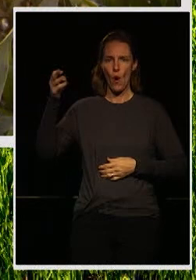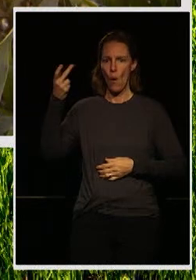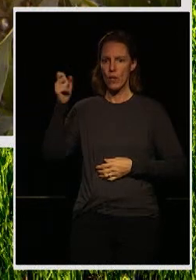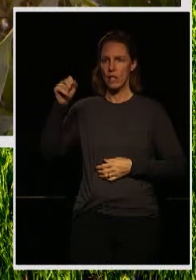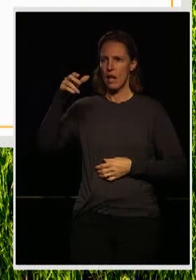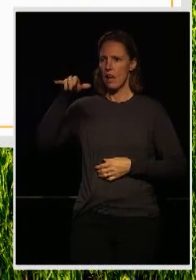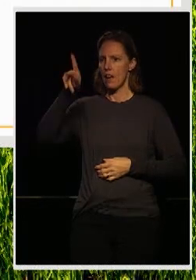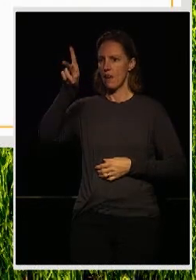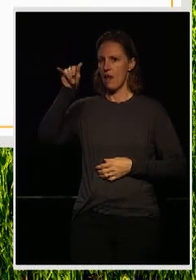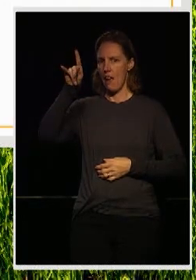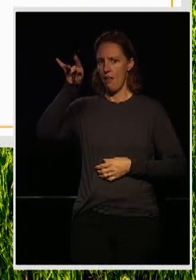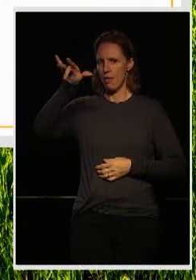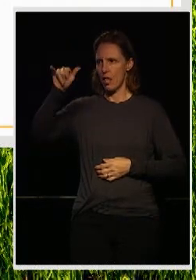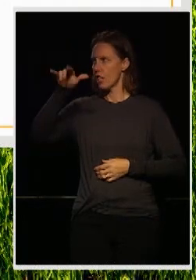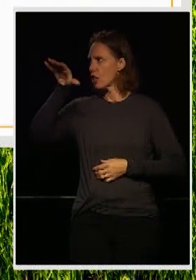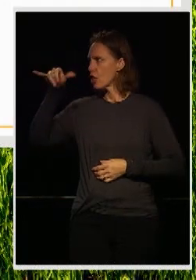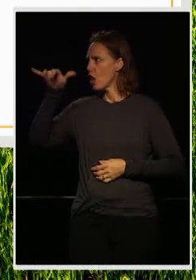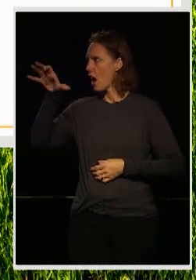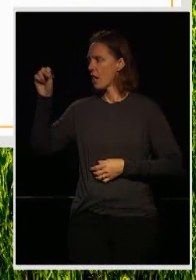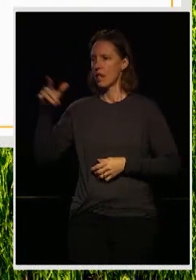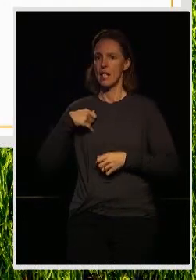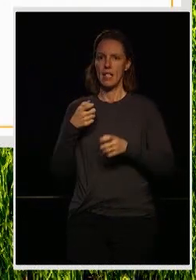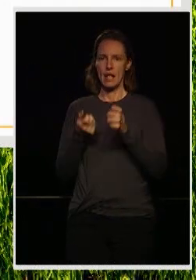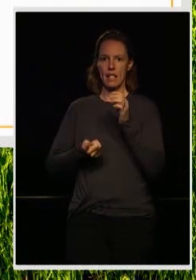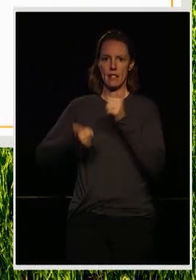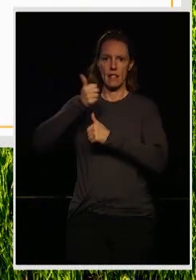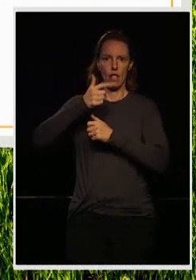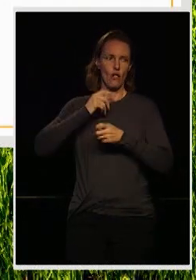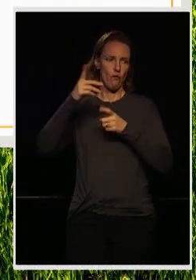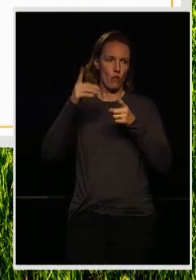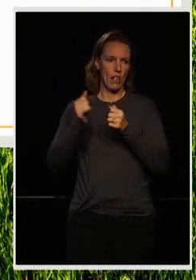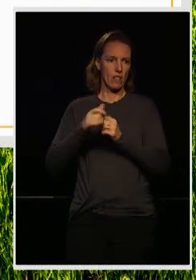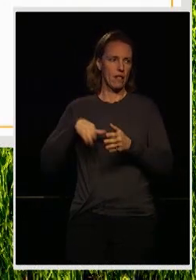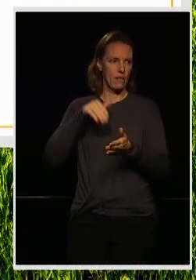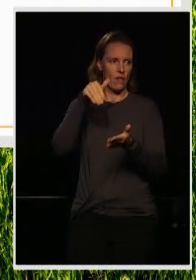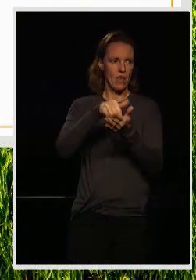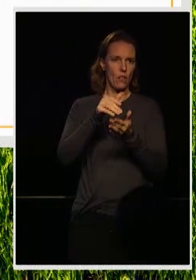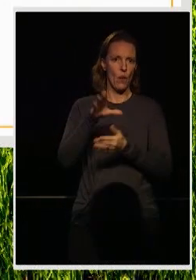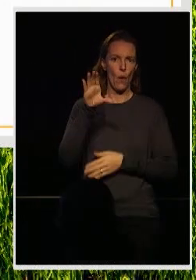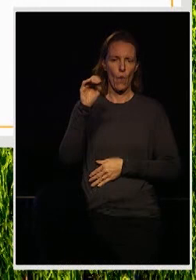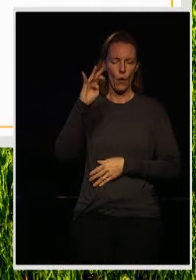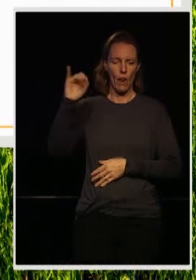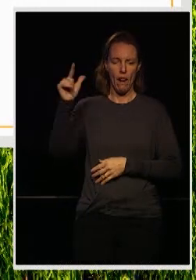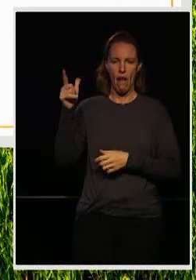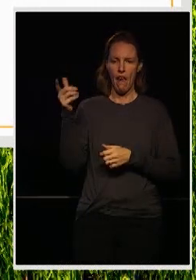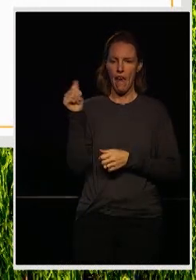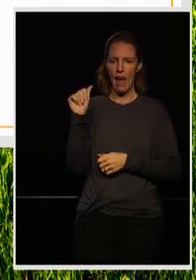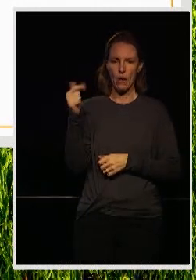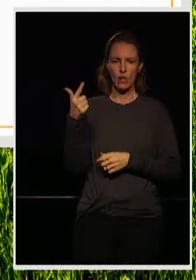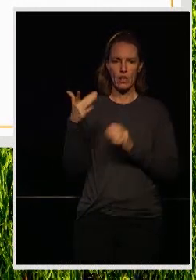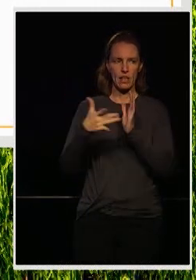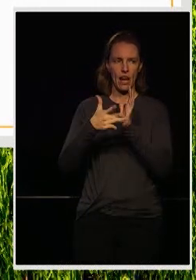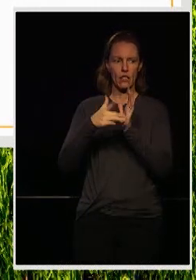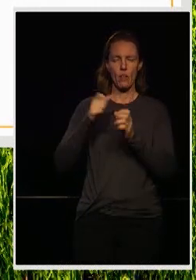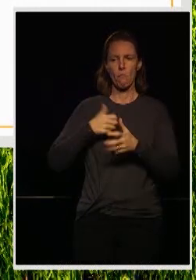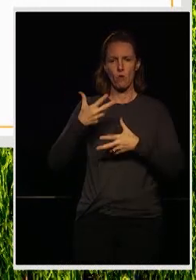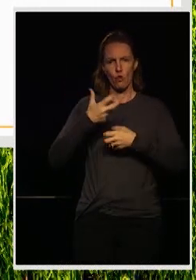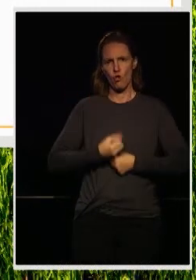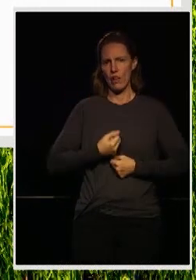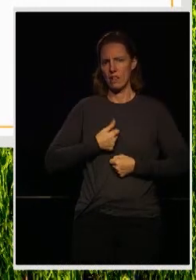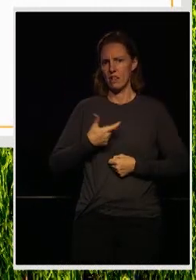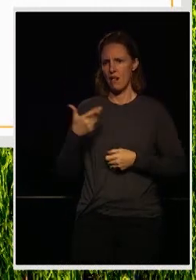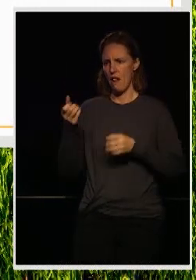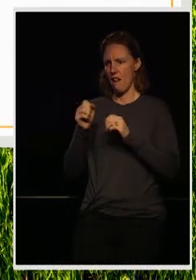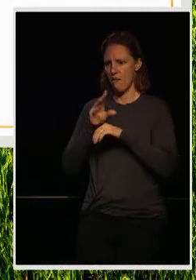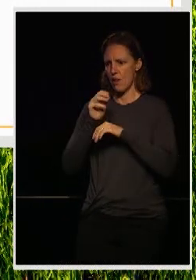Young, the Executive Director of the Center of Excellence at Cornell Agritech, and a most trusted and valued advisor to Grow New